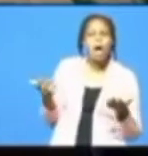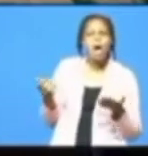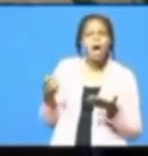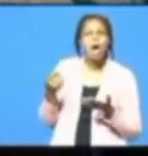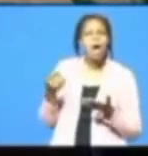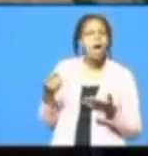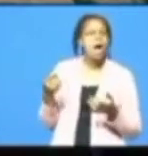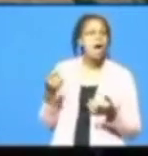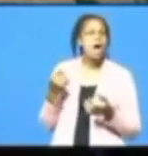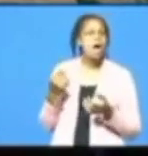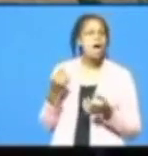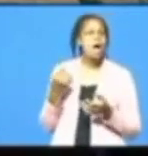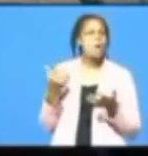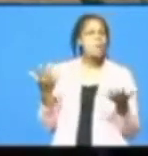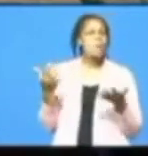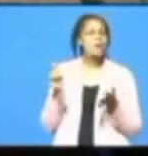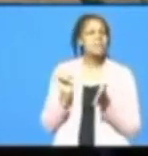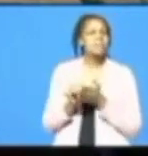They have removed